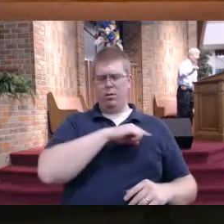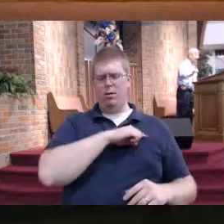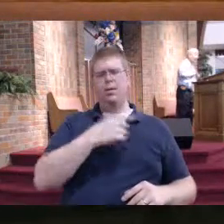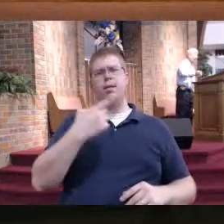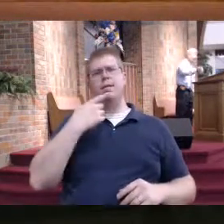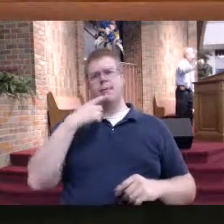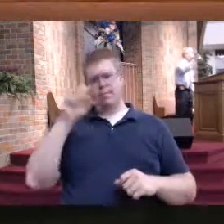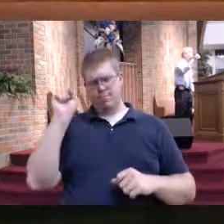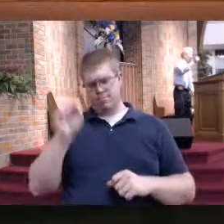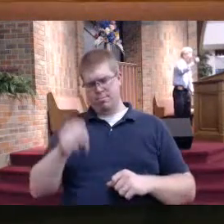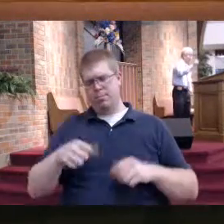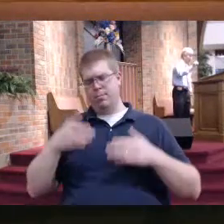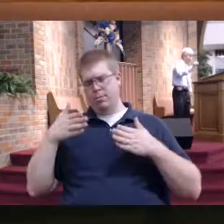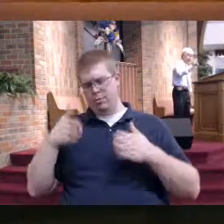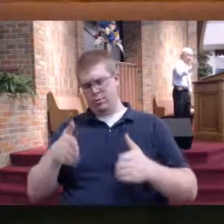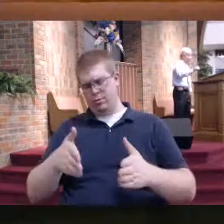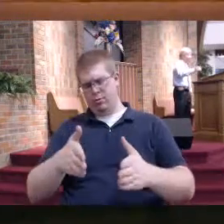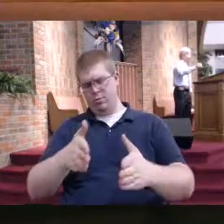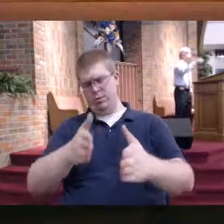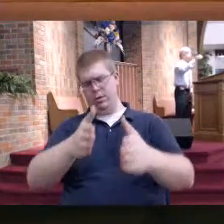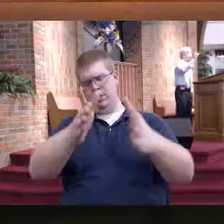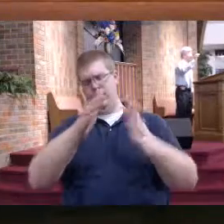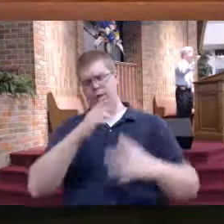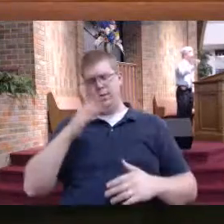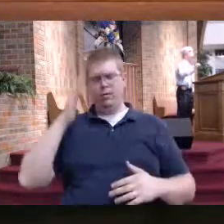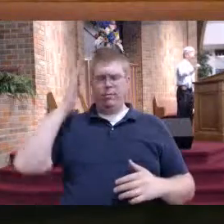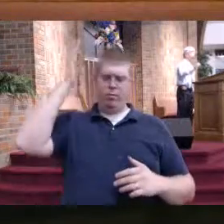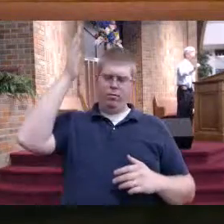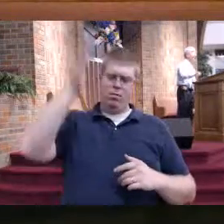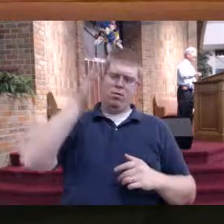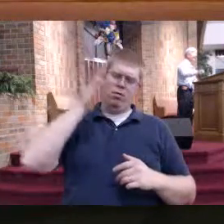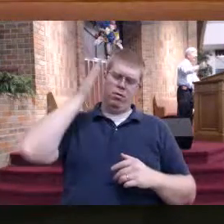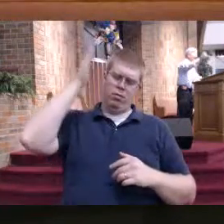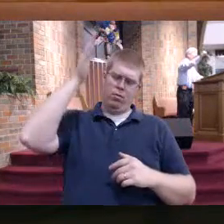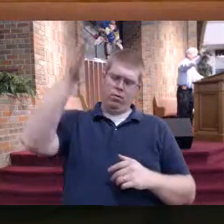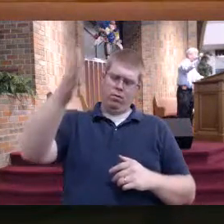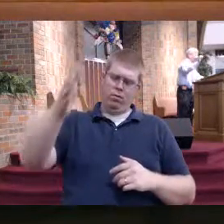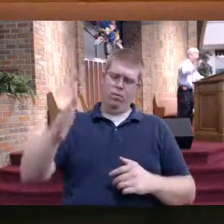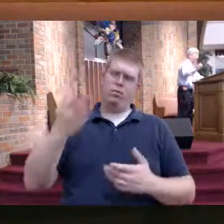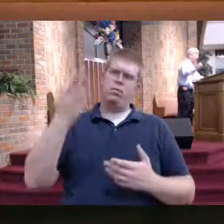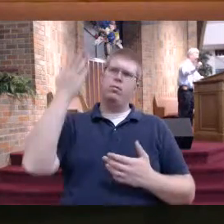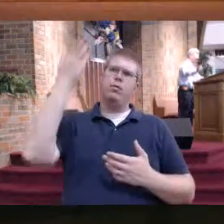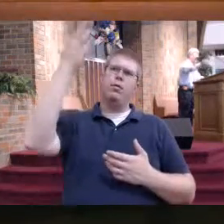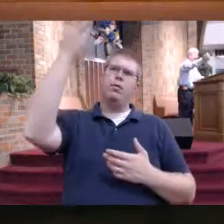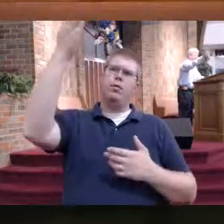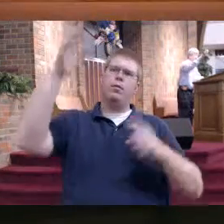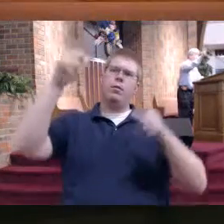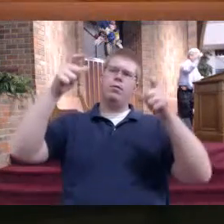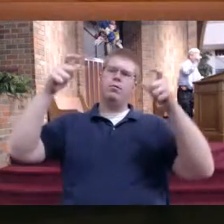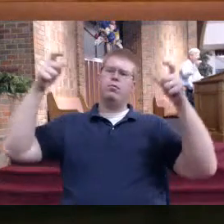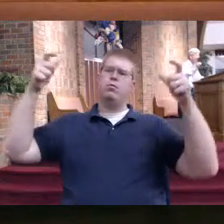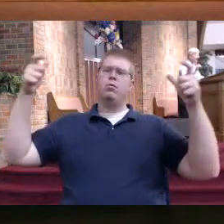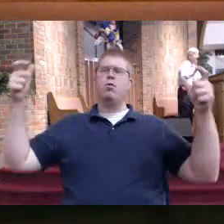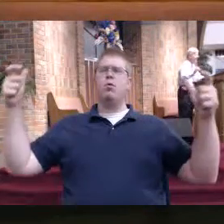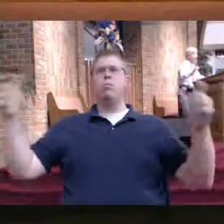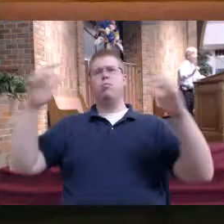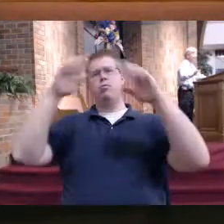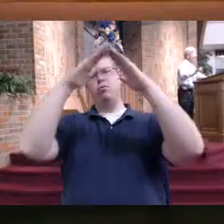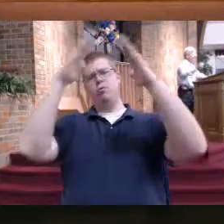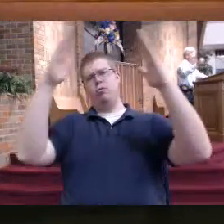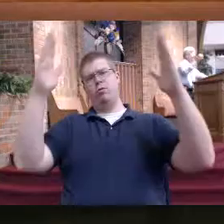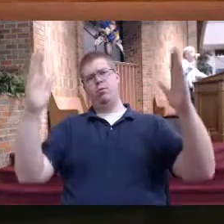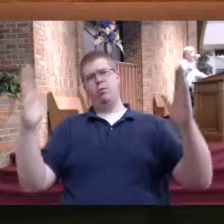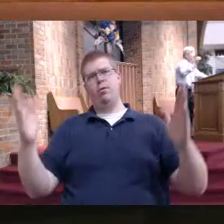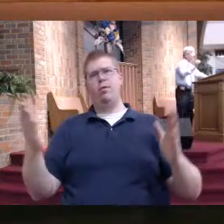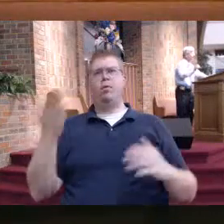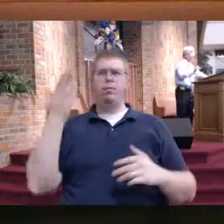we may know. Yonder over the rolling river, where the shining